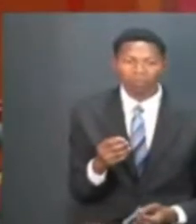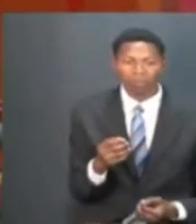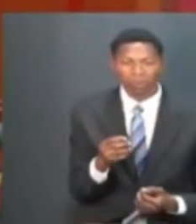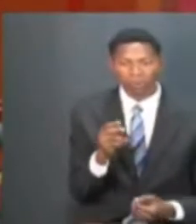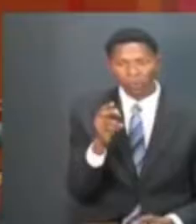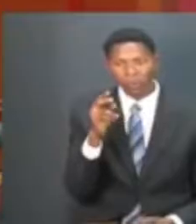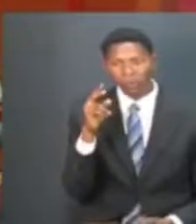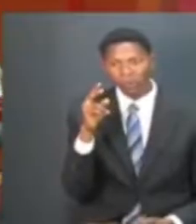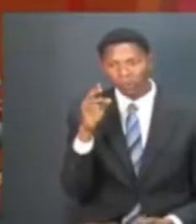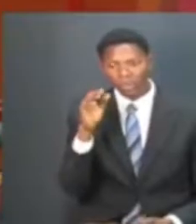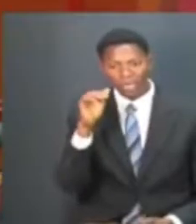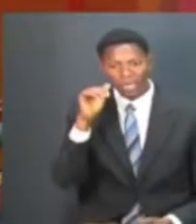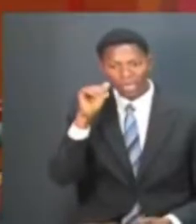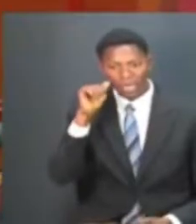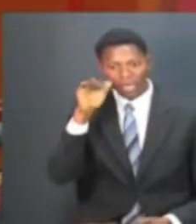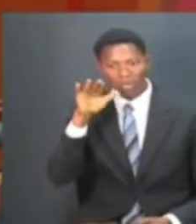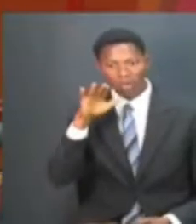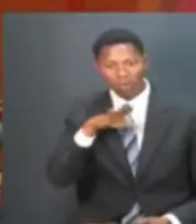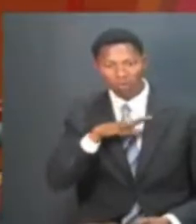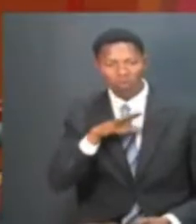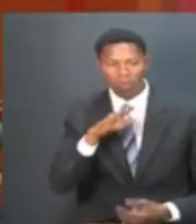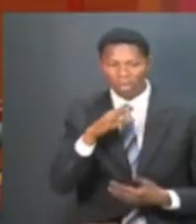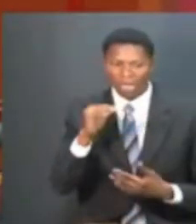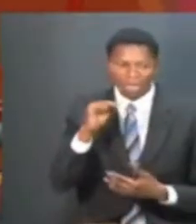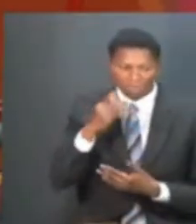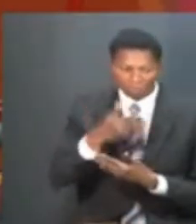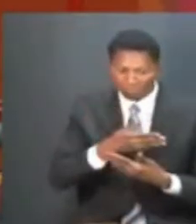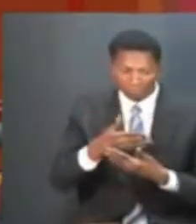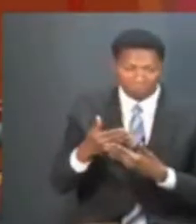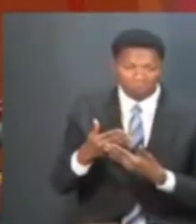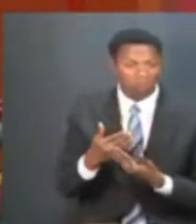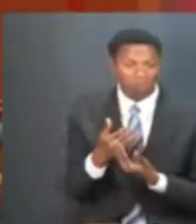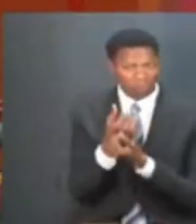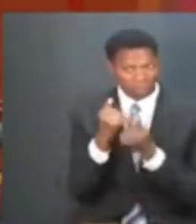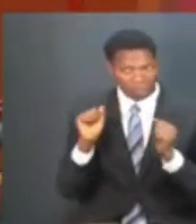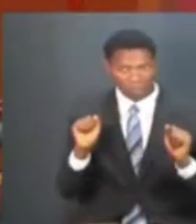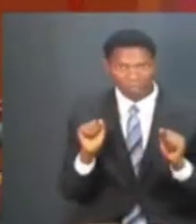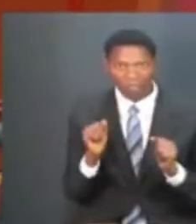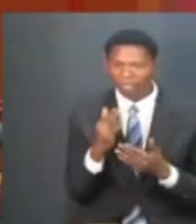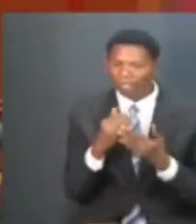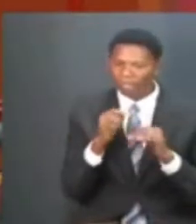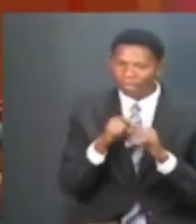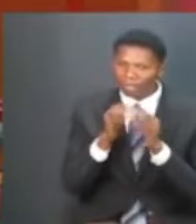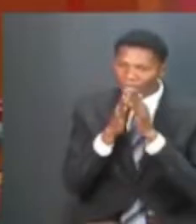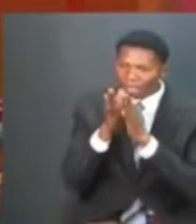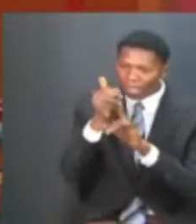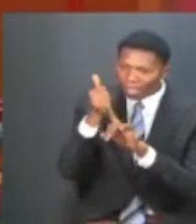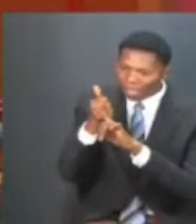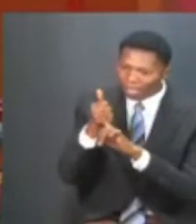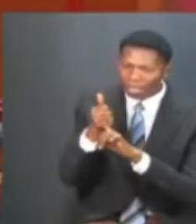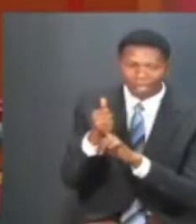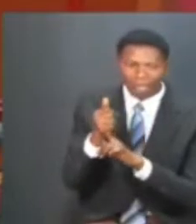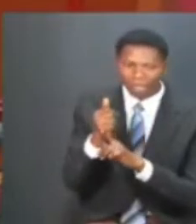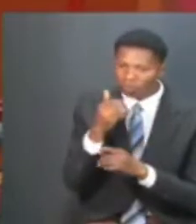ones. Sometimes you ask yourself, these are times when you ask yourself whether it was good you